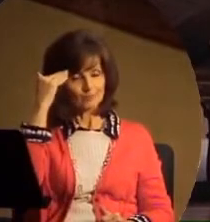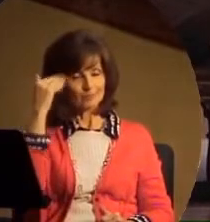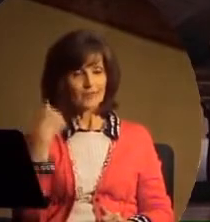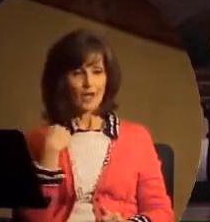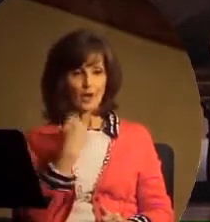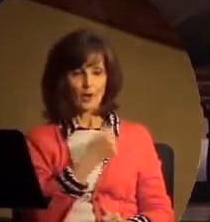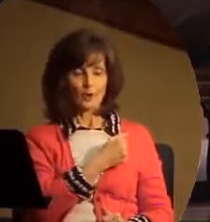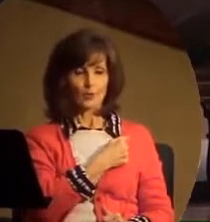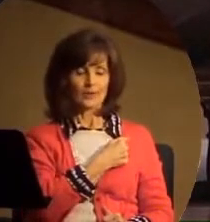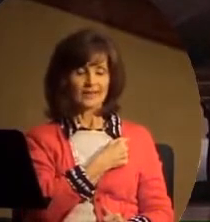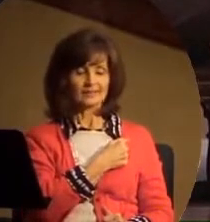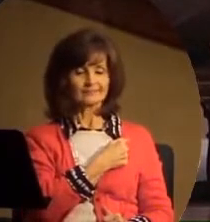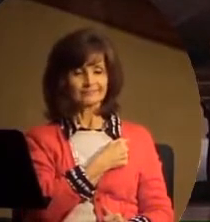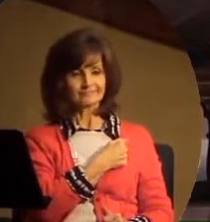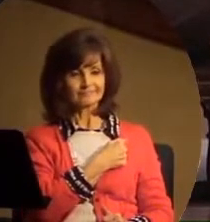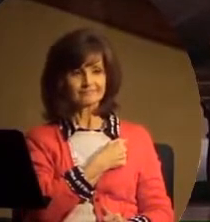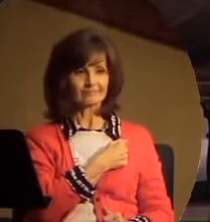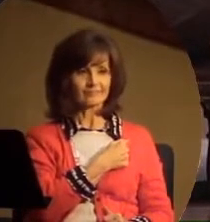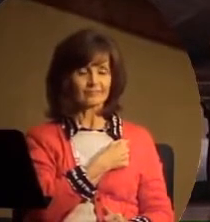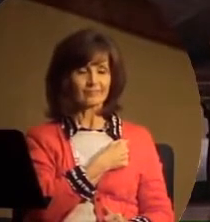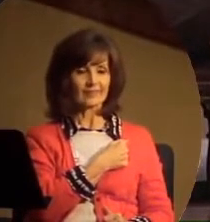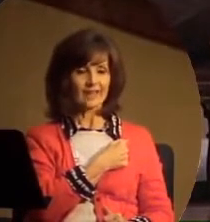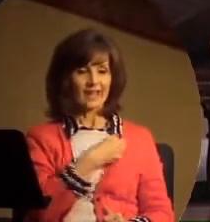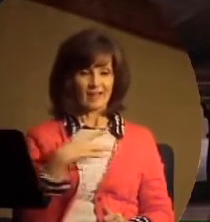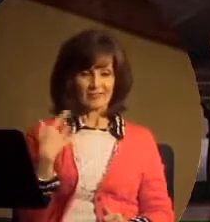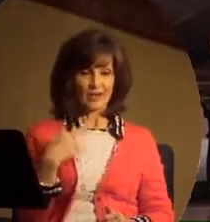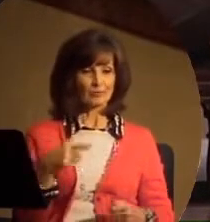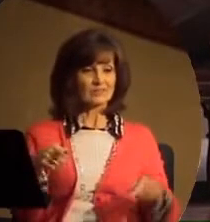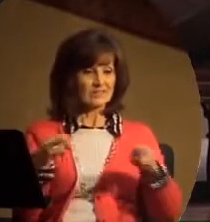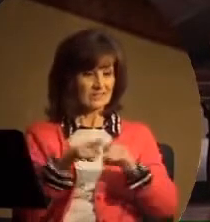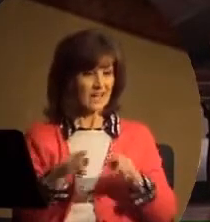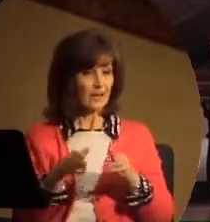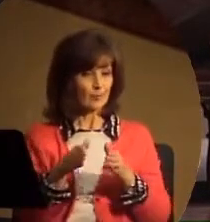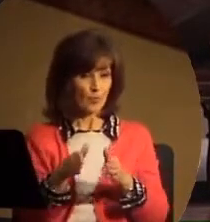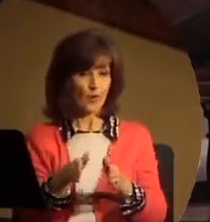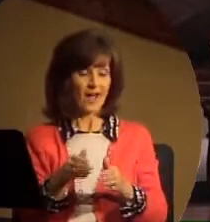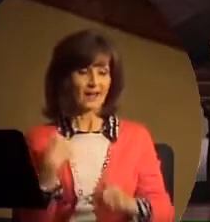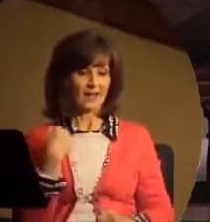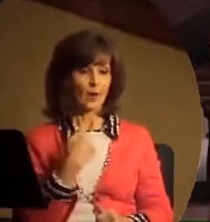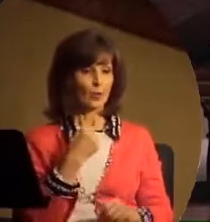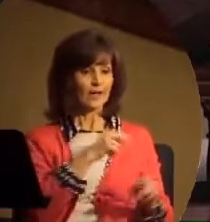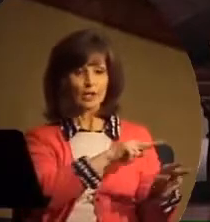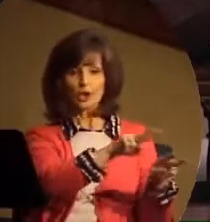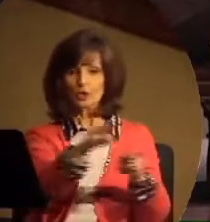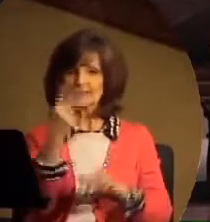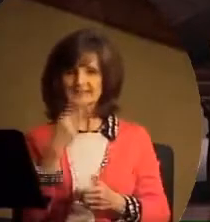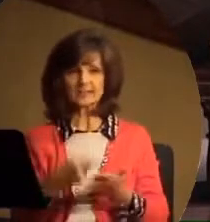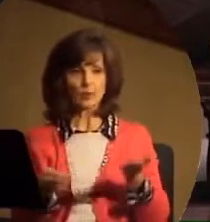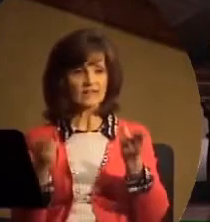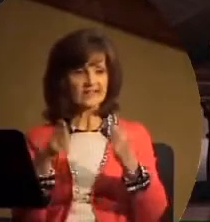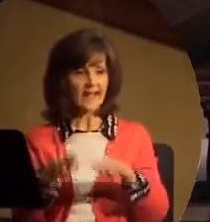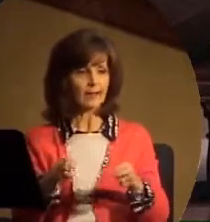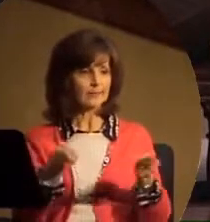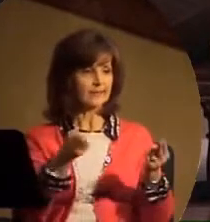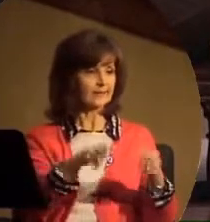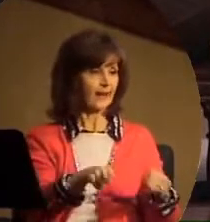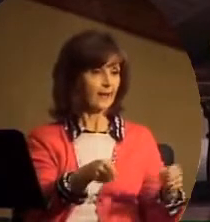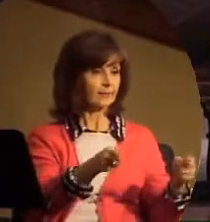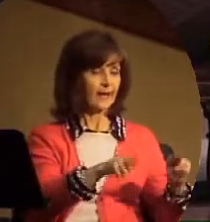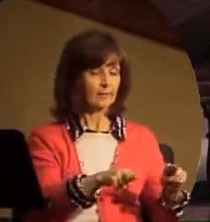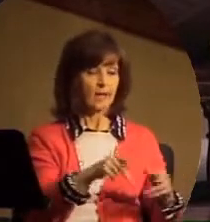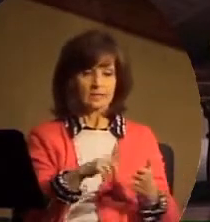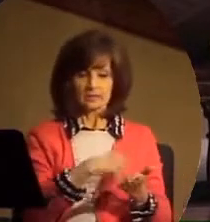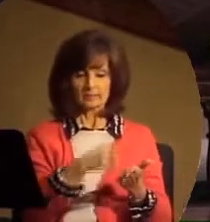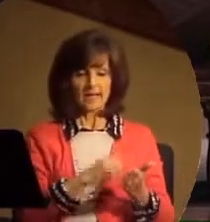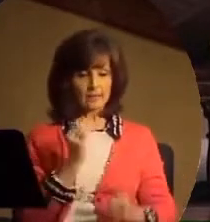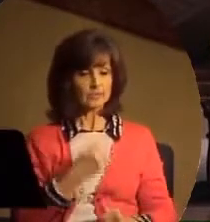spiritual to admit this, but how many times have we felt the same way? We look around, we see all that's happening, sometimes in our own